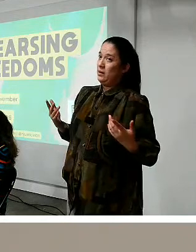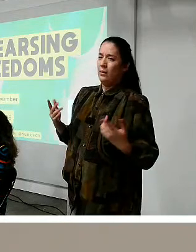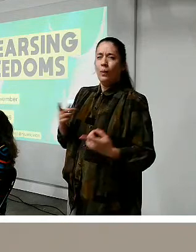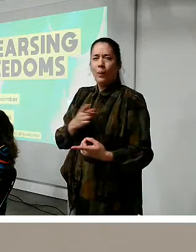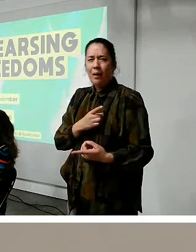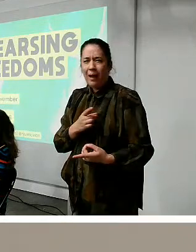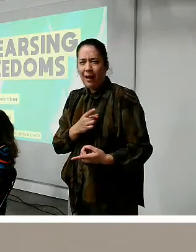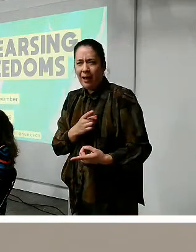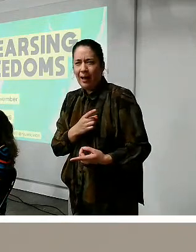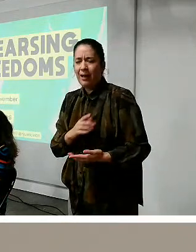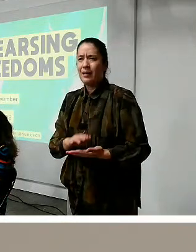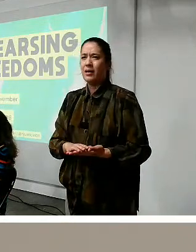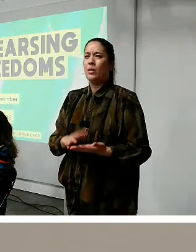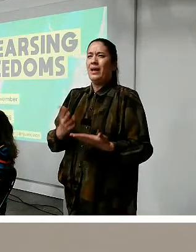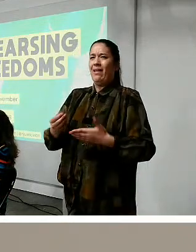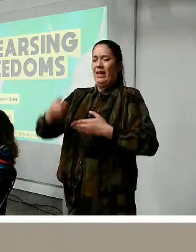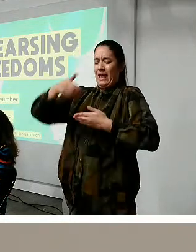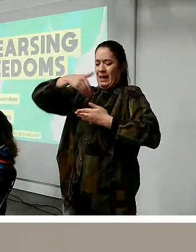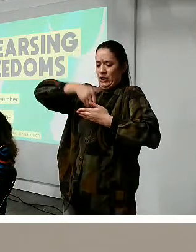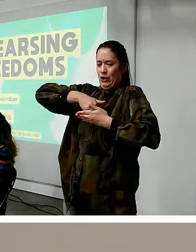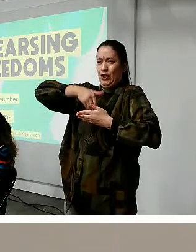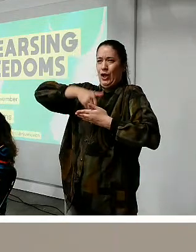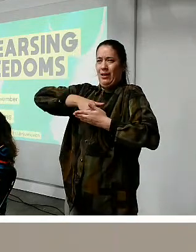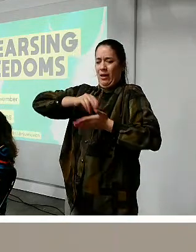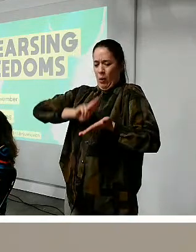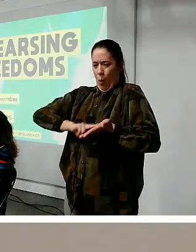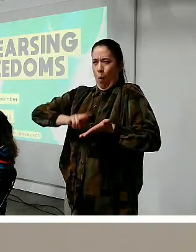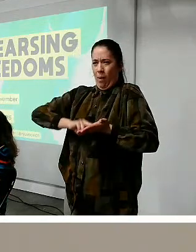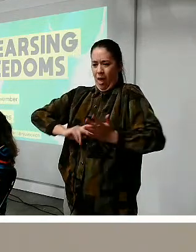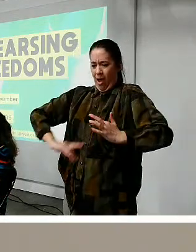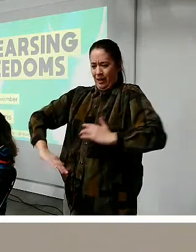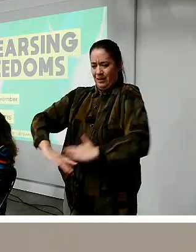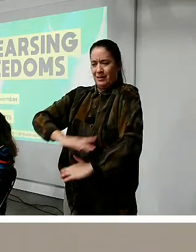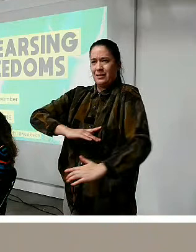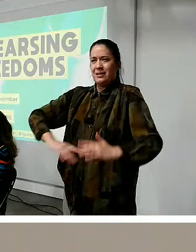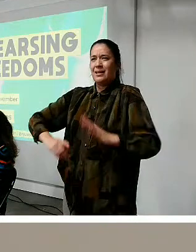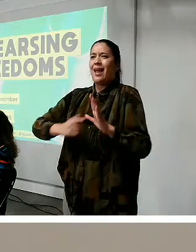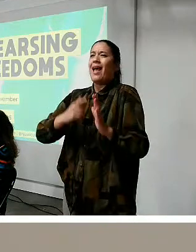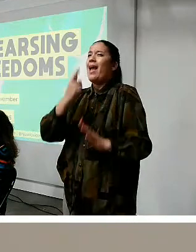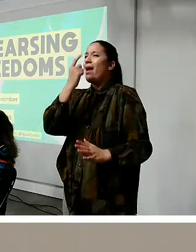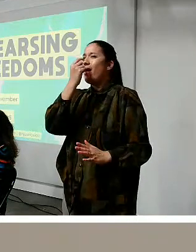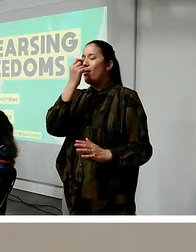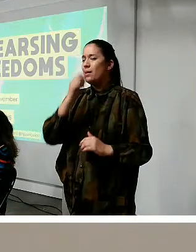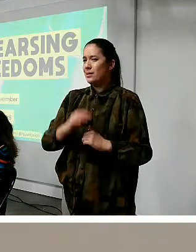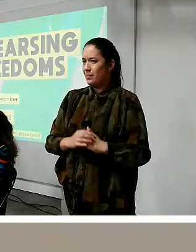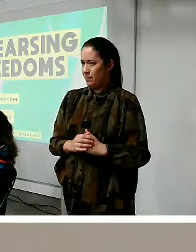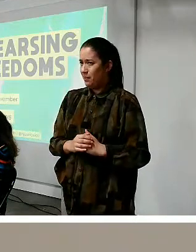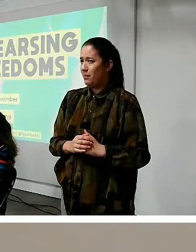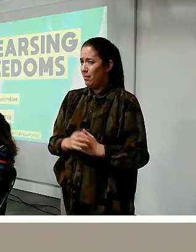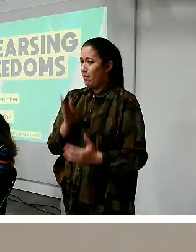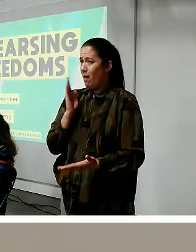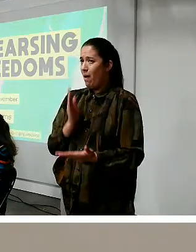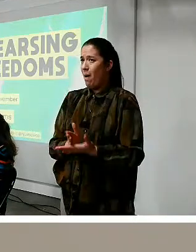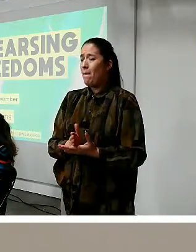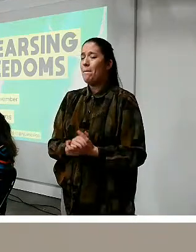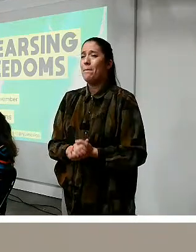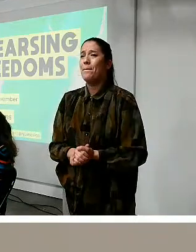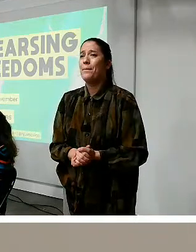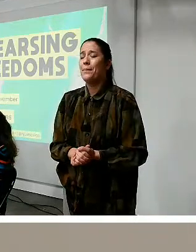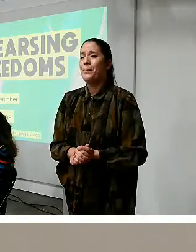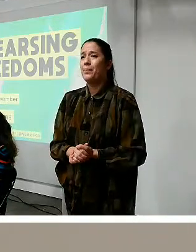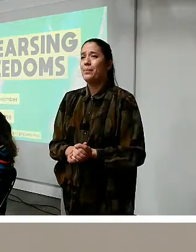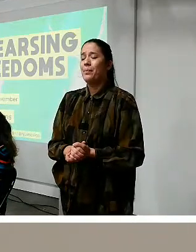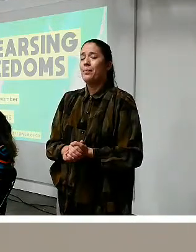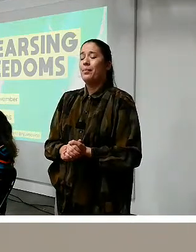this internalized ableism has been a really clarifying event. And I say that because so many people have kind